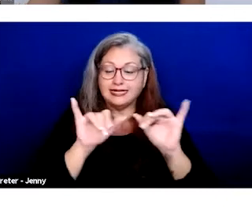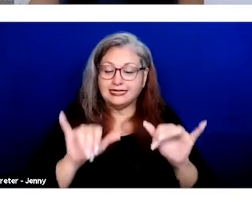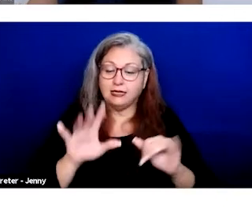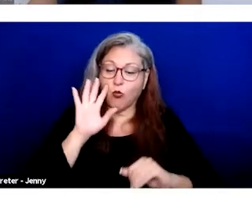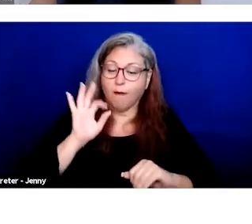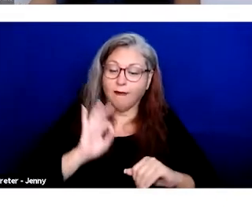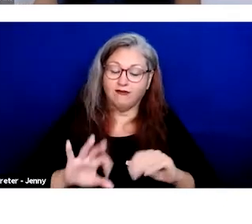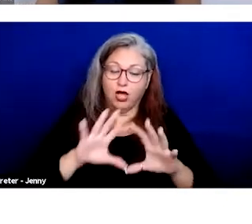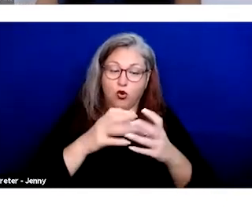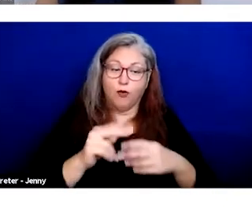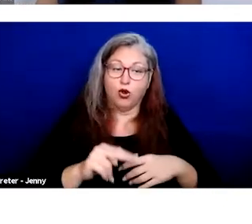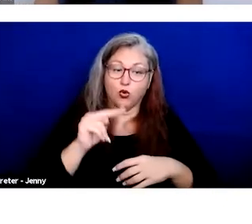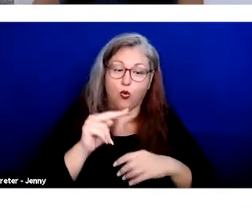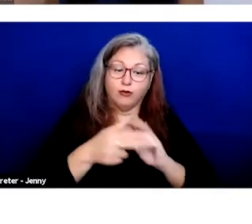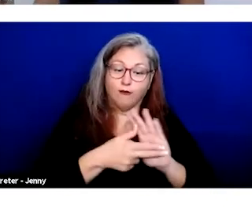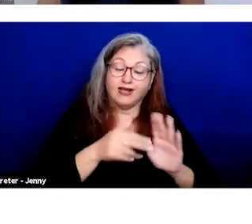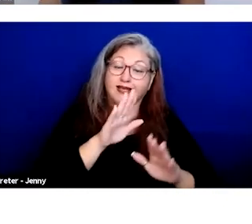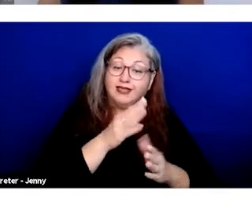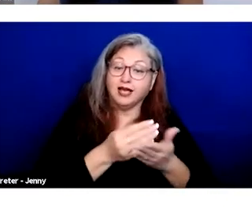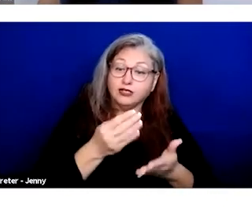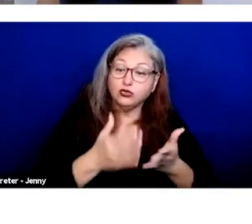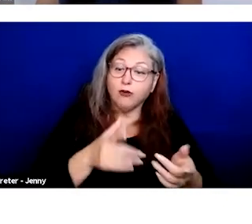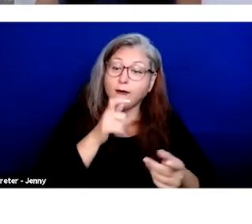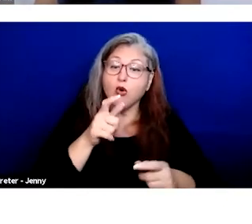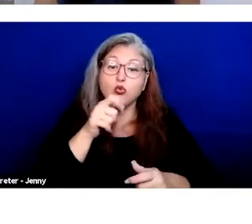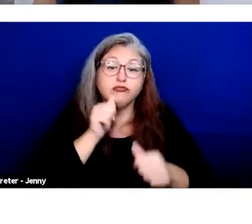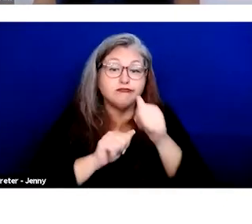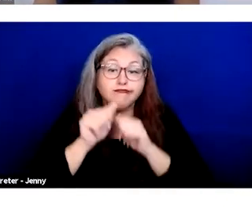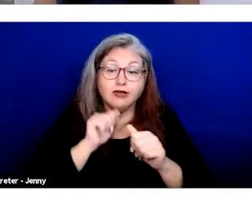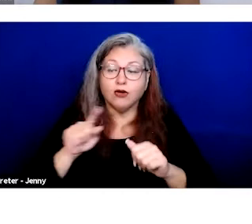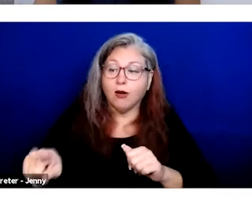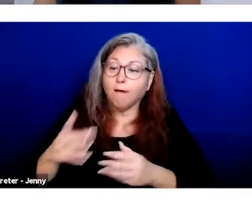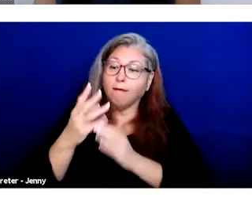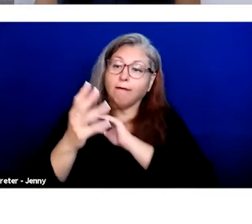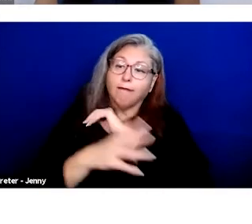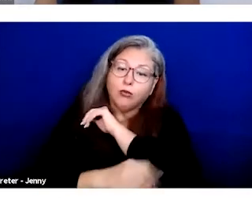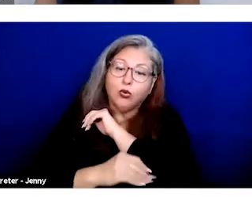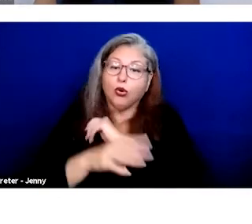benefit global North brands and consumers at the expense of poor women and girls of color,